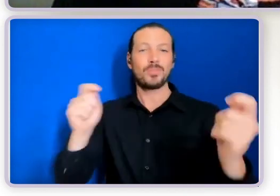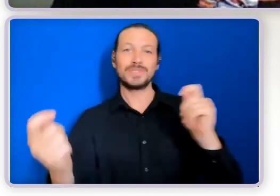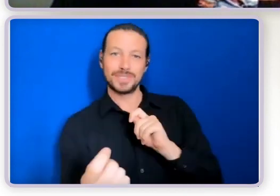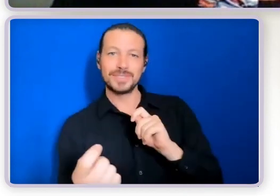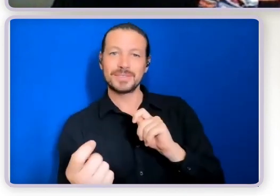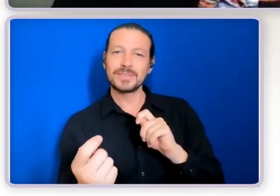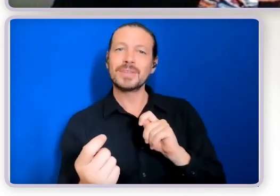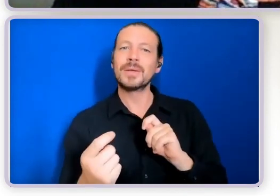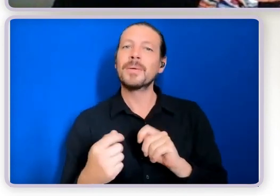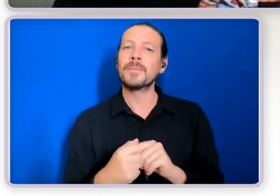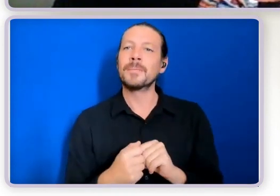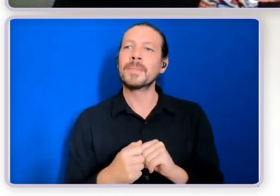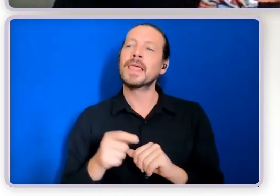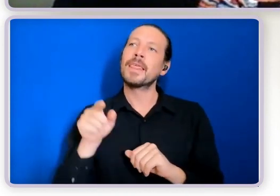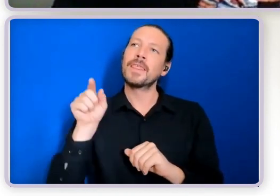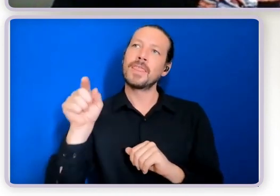have viewed